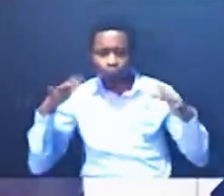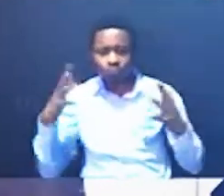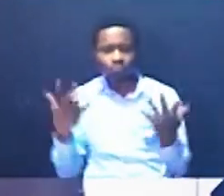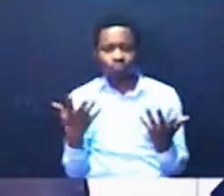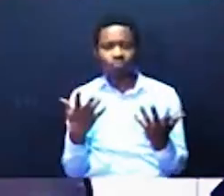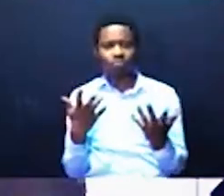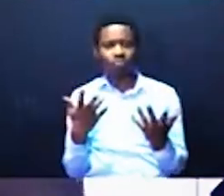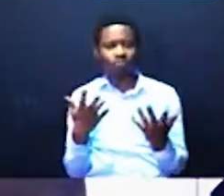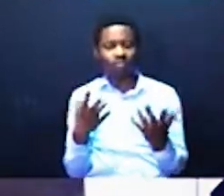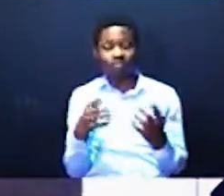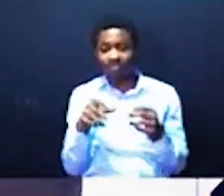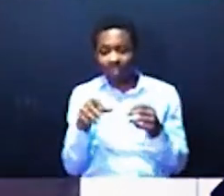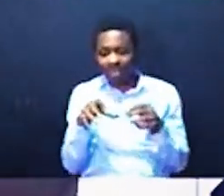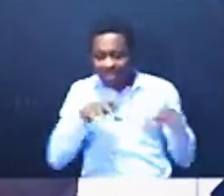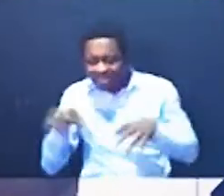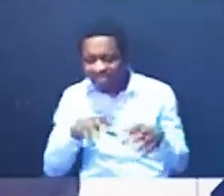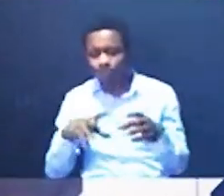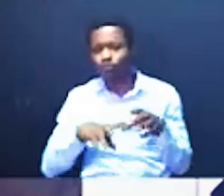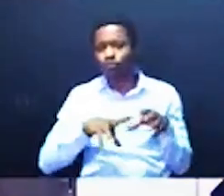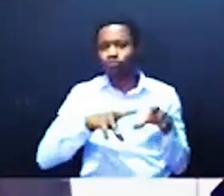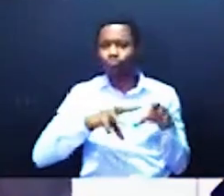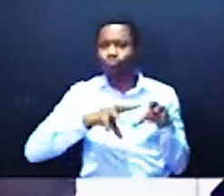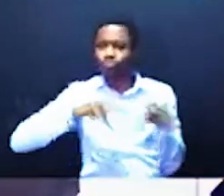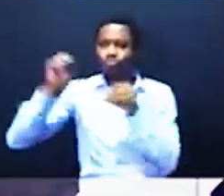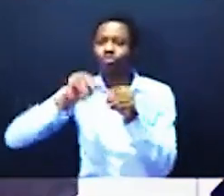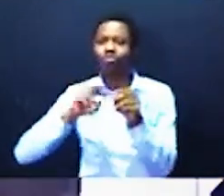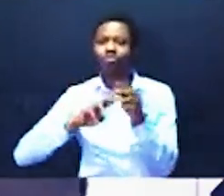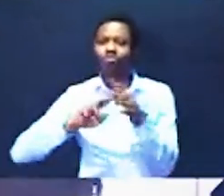Now, verse